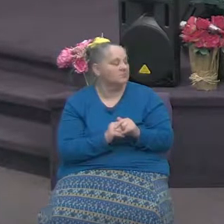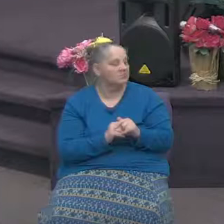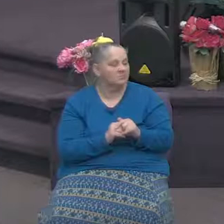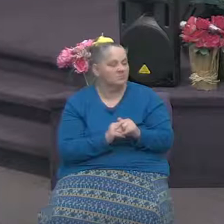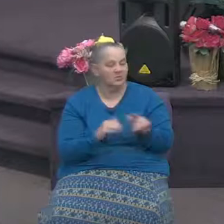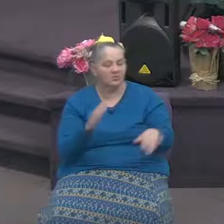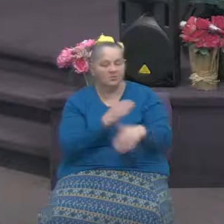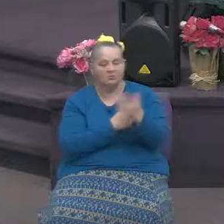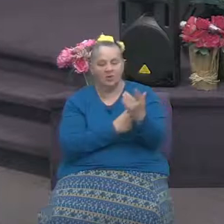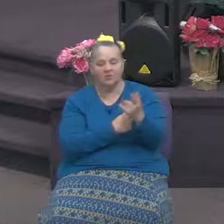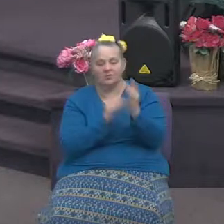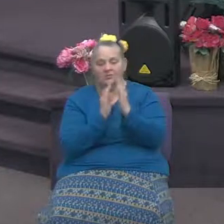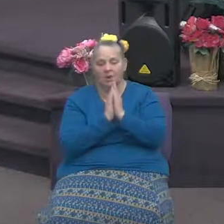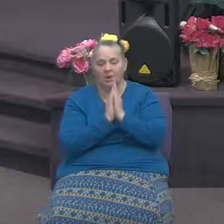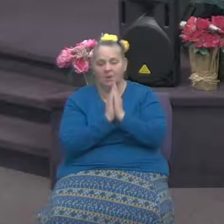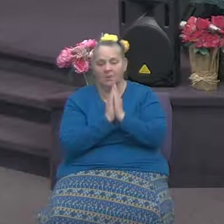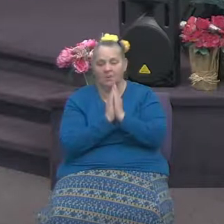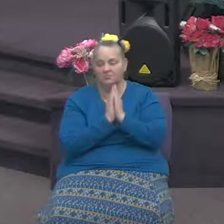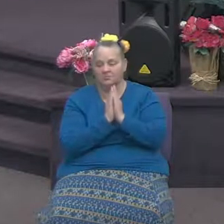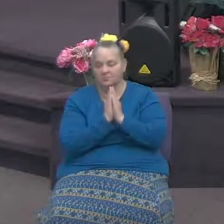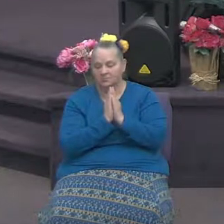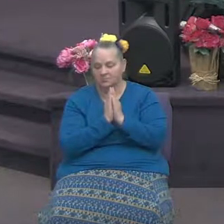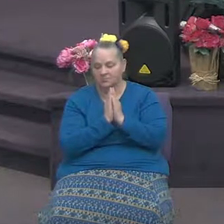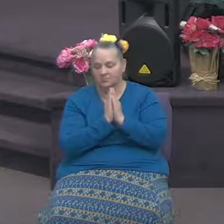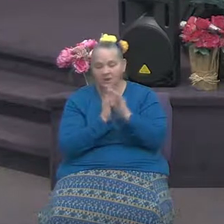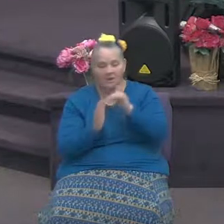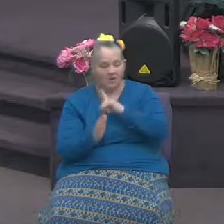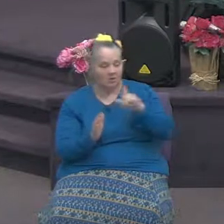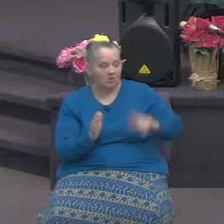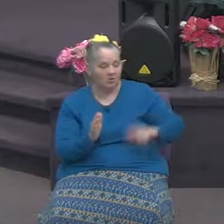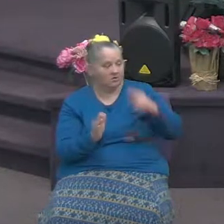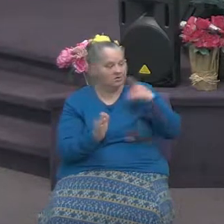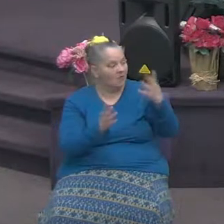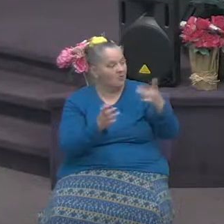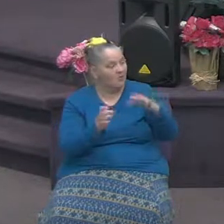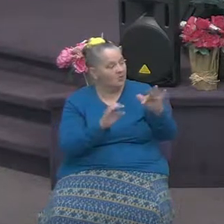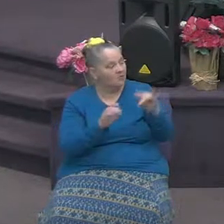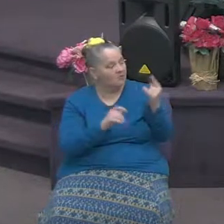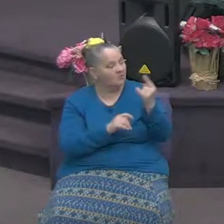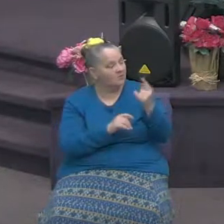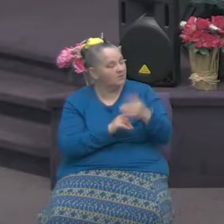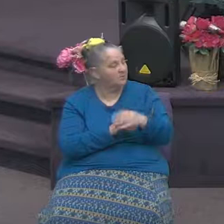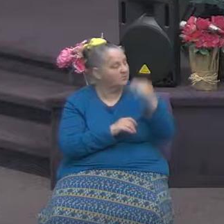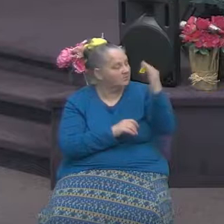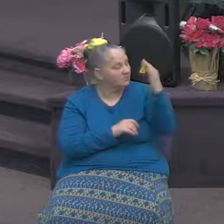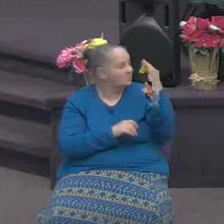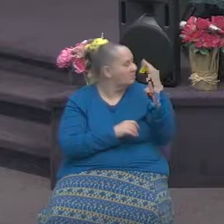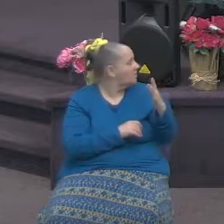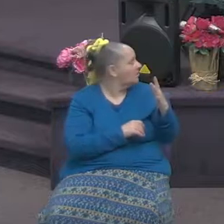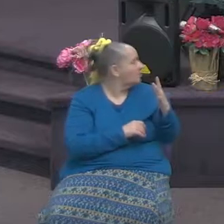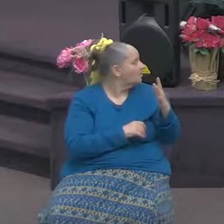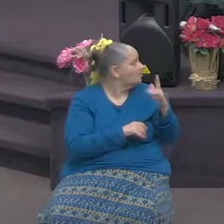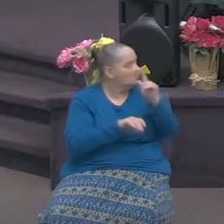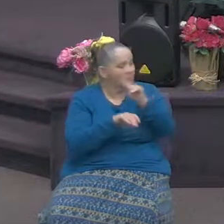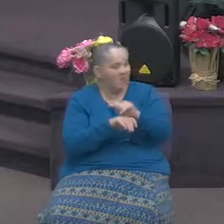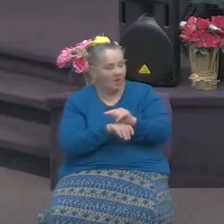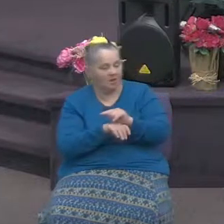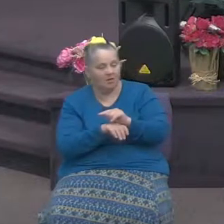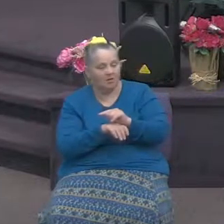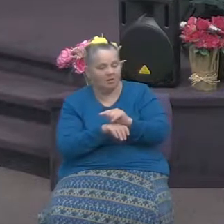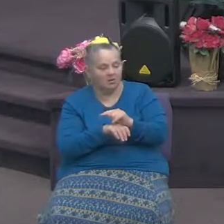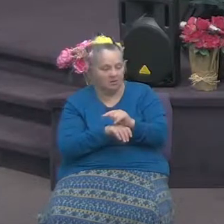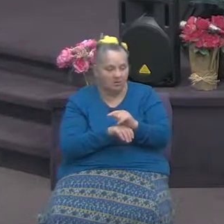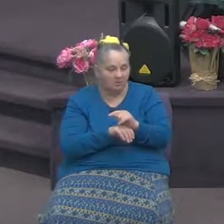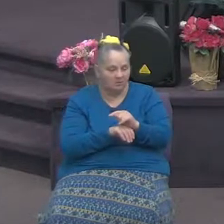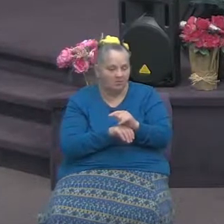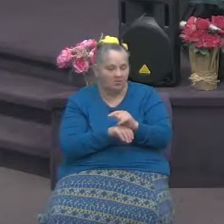And this morning when I was in prayer, the Lord said, I want you to do something. Pastor Tron, if you could stand there. Brother Lewis, if you could